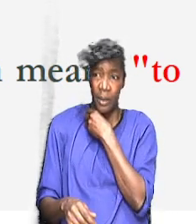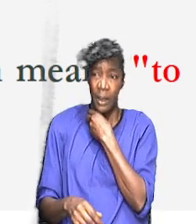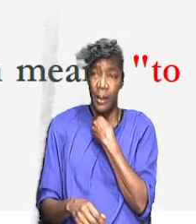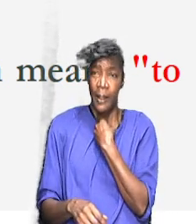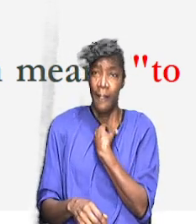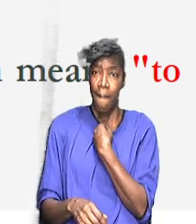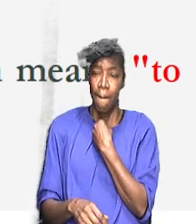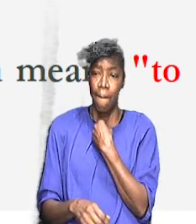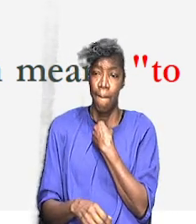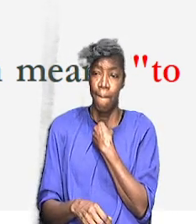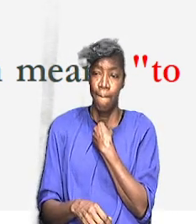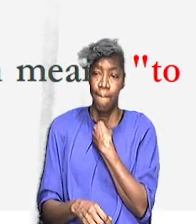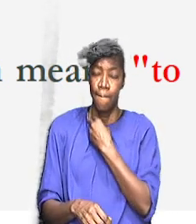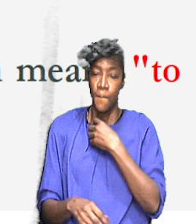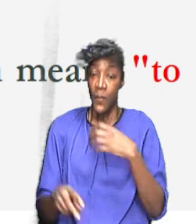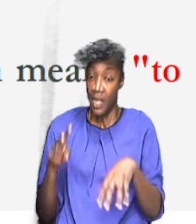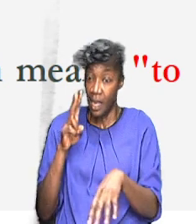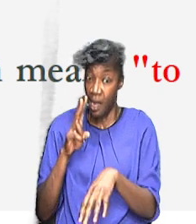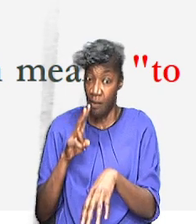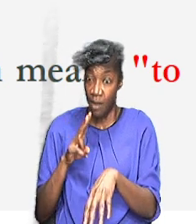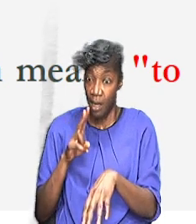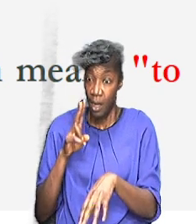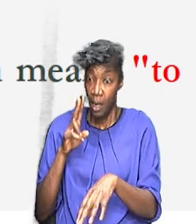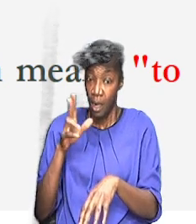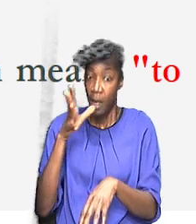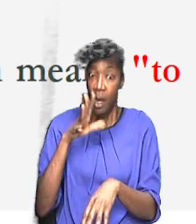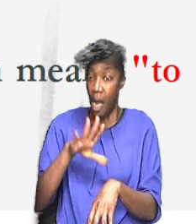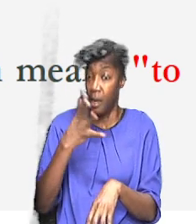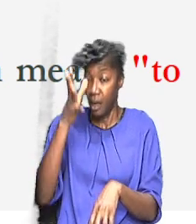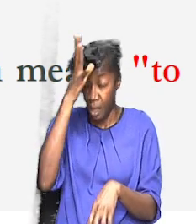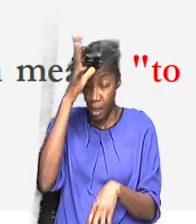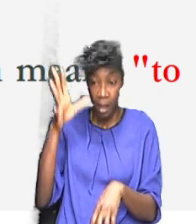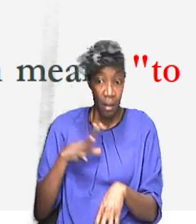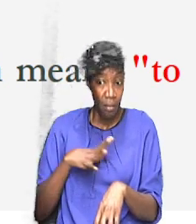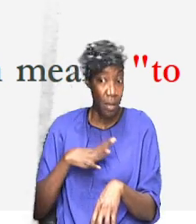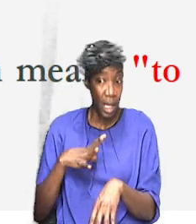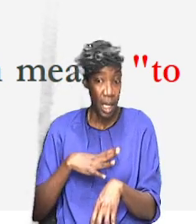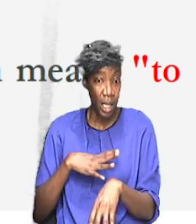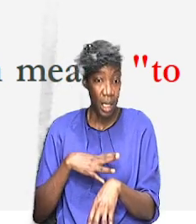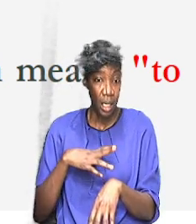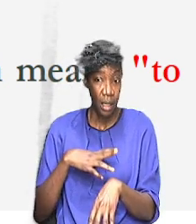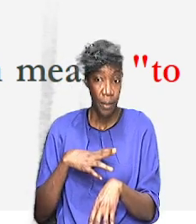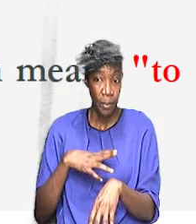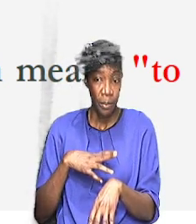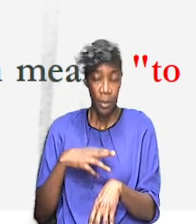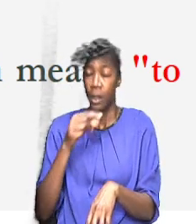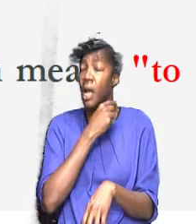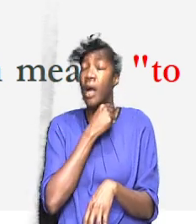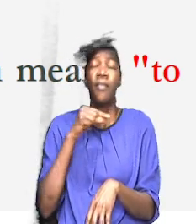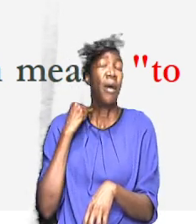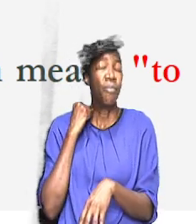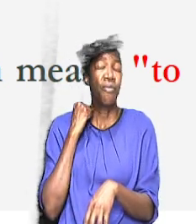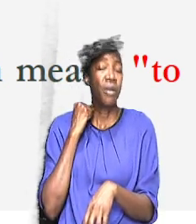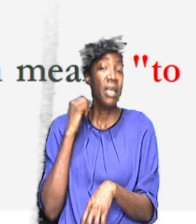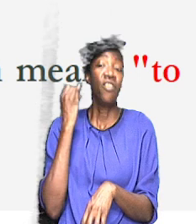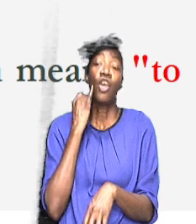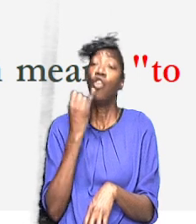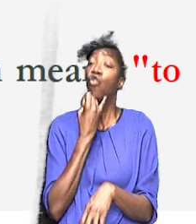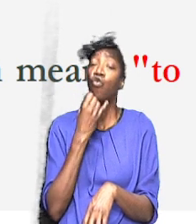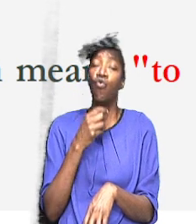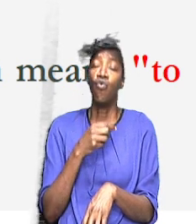of Maccabees, amen, and he was a priest during that, Jewish priest, and